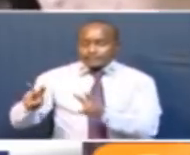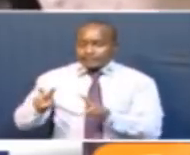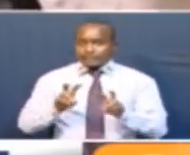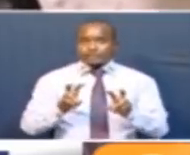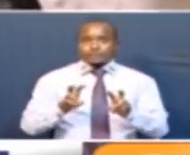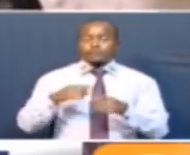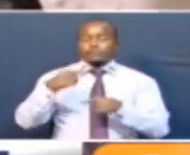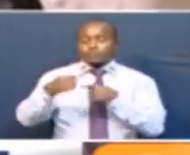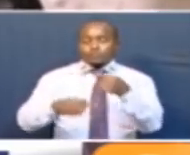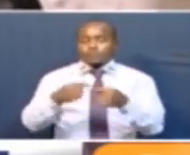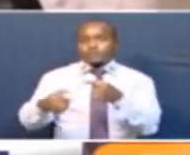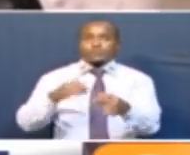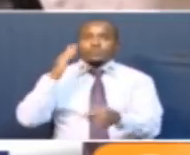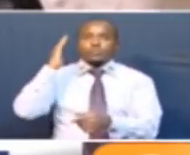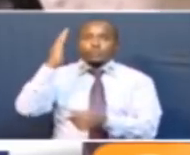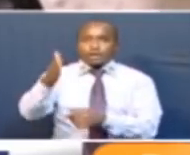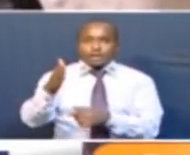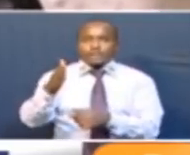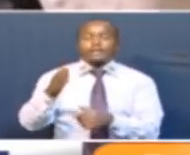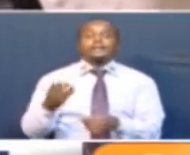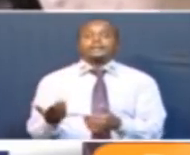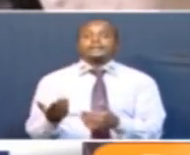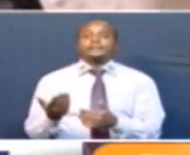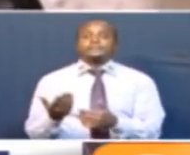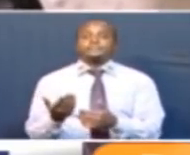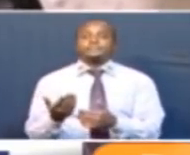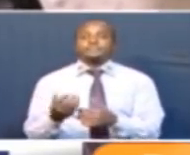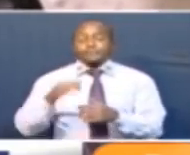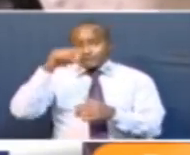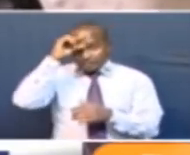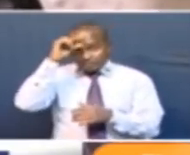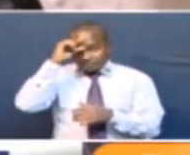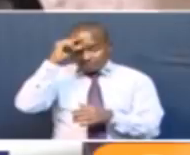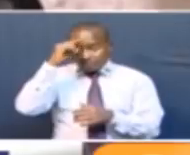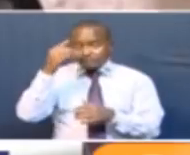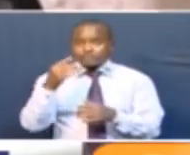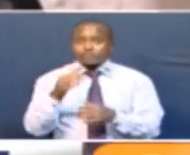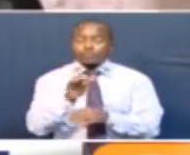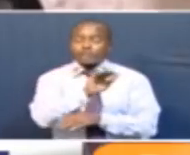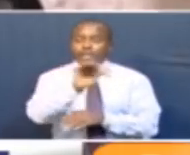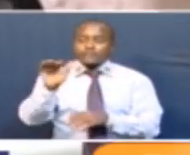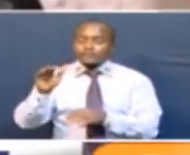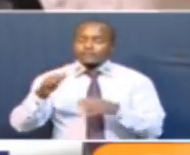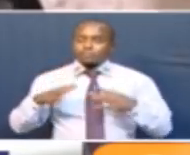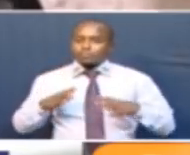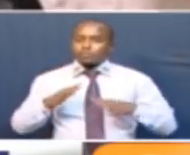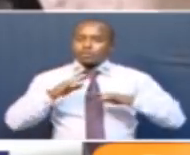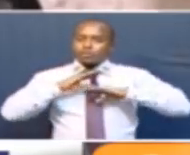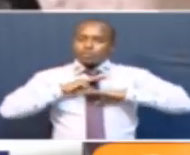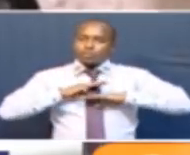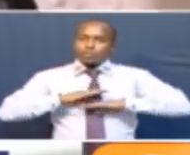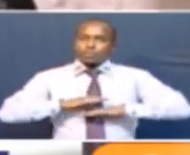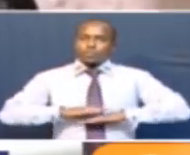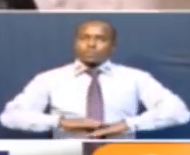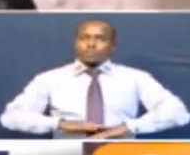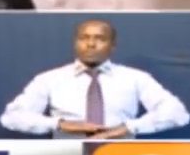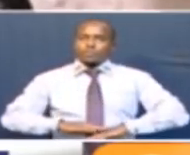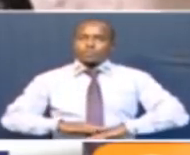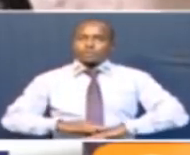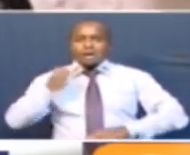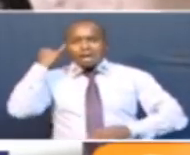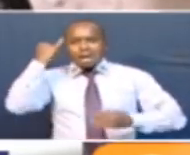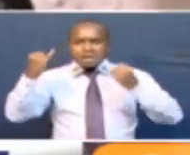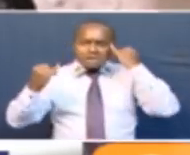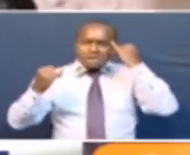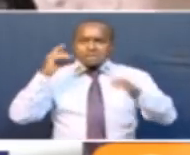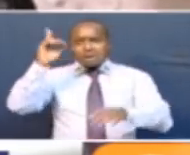will continue, even as we sit in here. The government would like to urge the public to remain calm and not to speculate on the